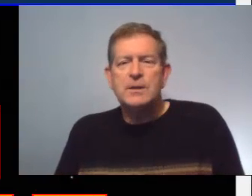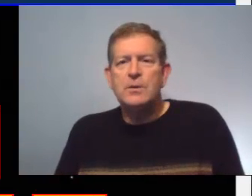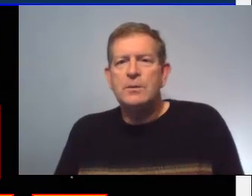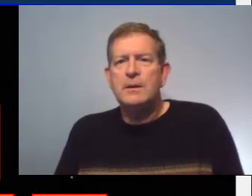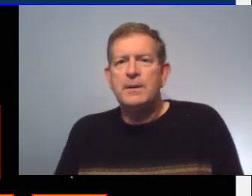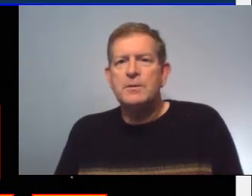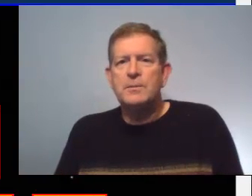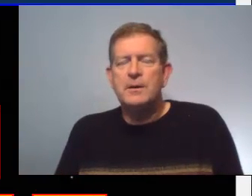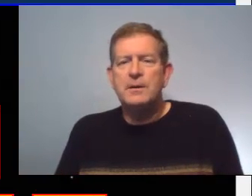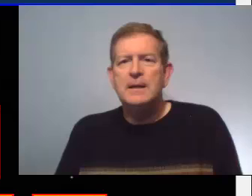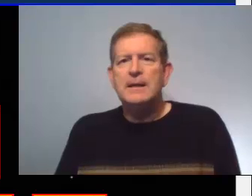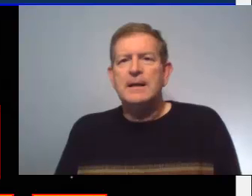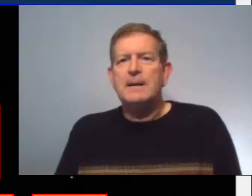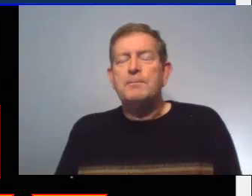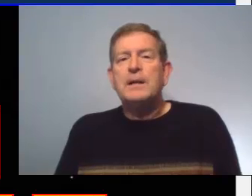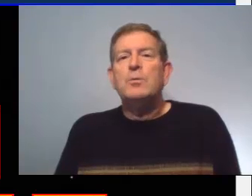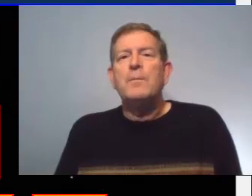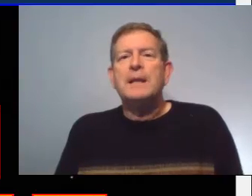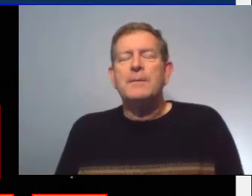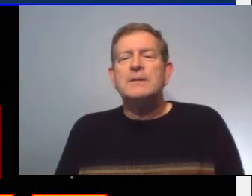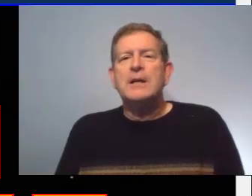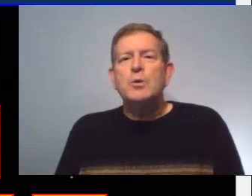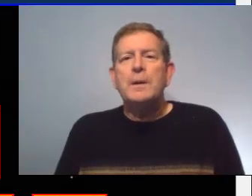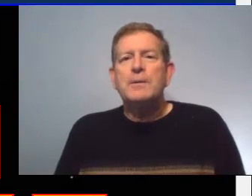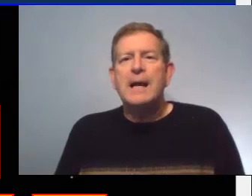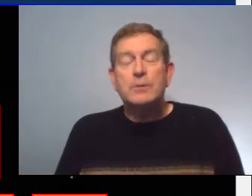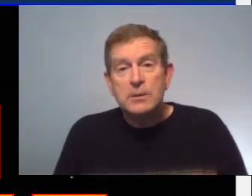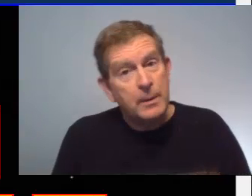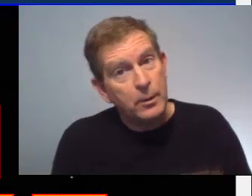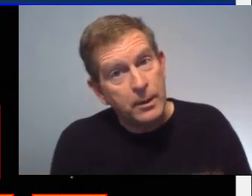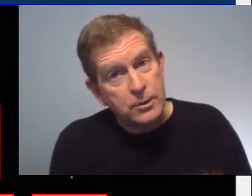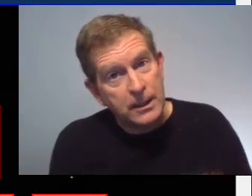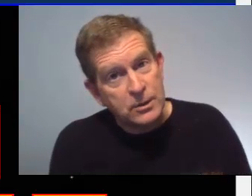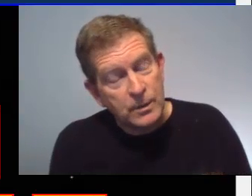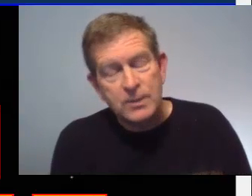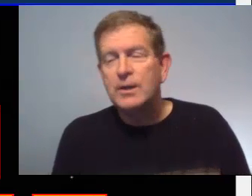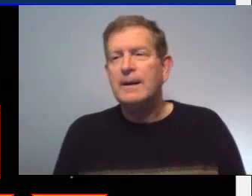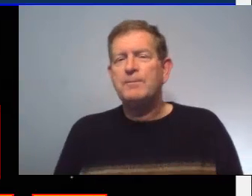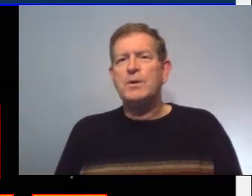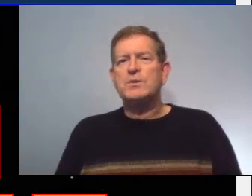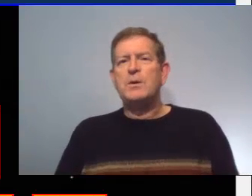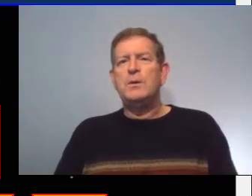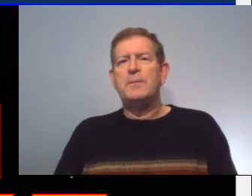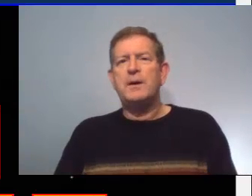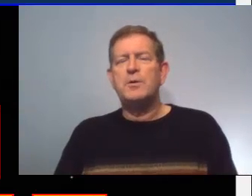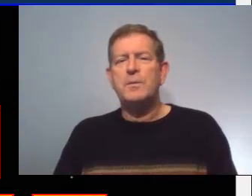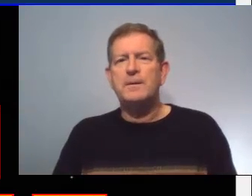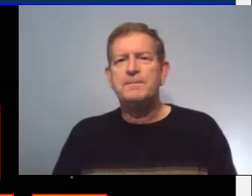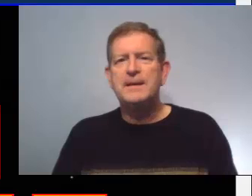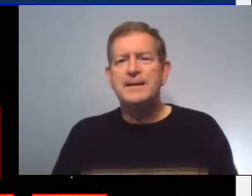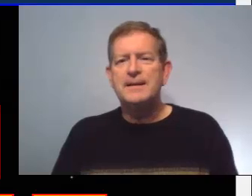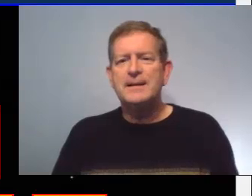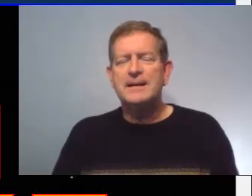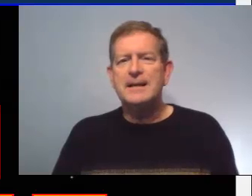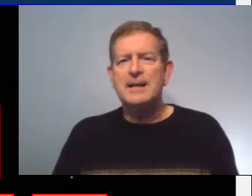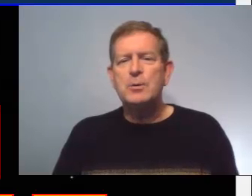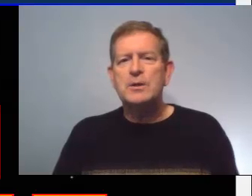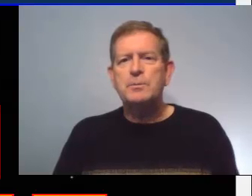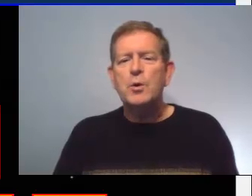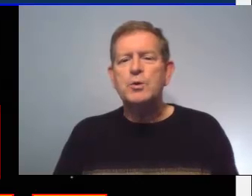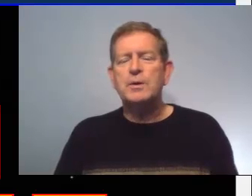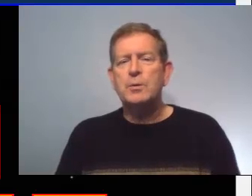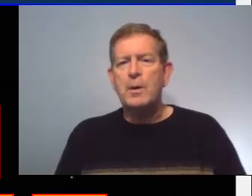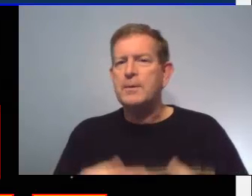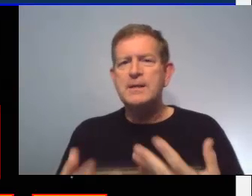mistake. You'll say un appartement, but you won't make the mistake too many times because people look at you kind of strange when you say un appartement. And